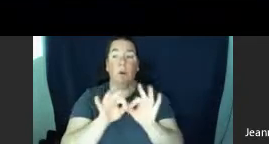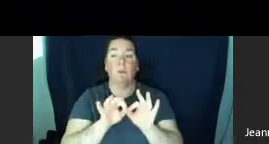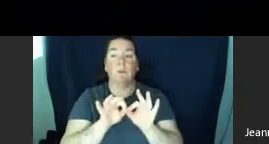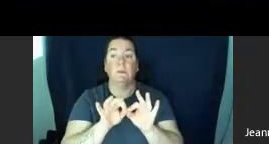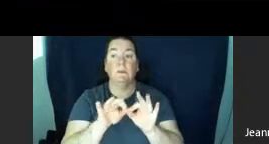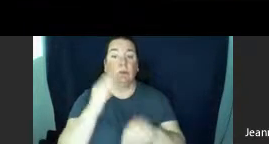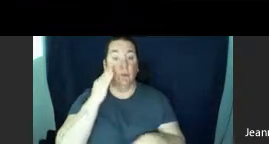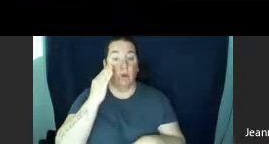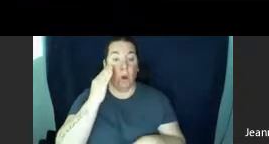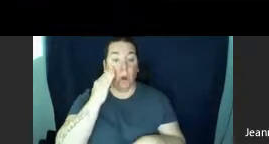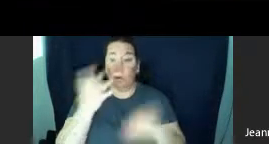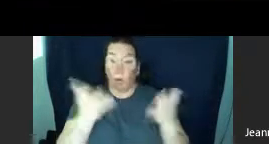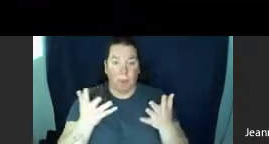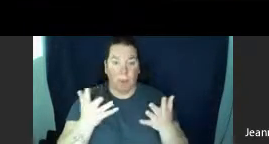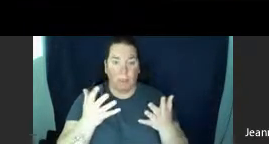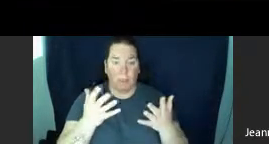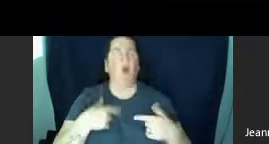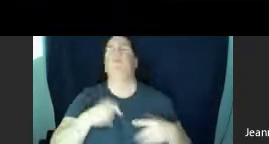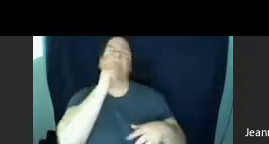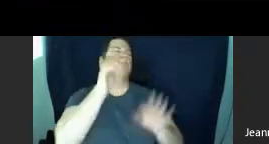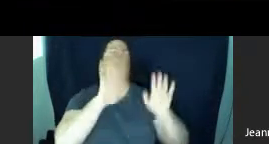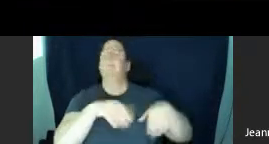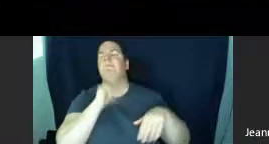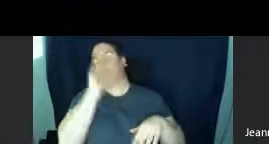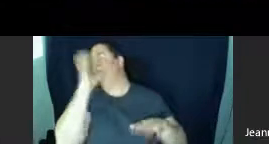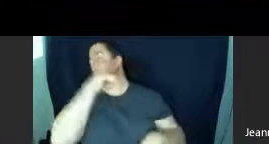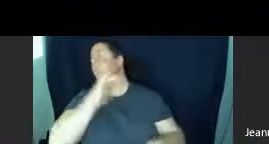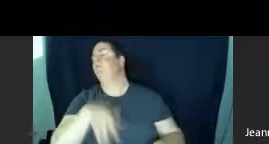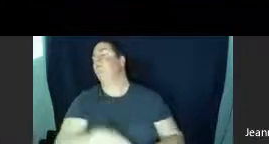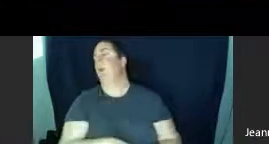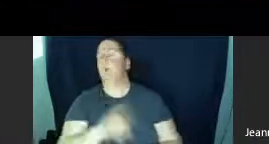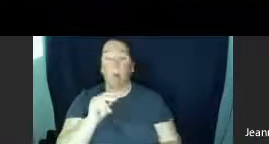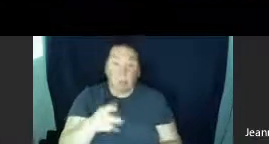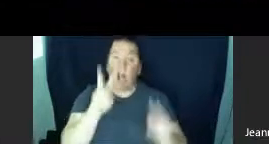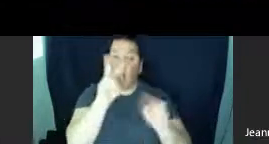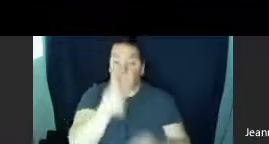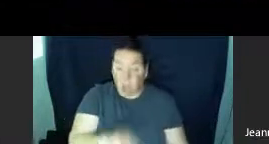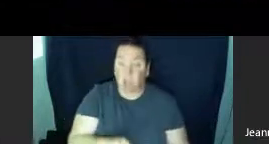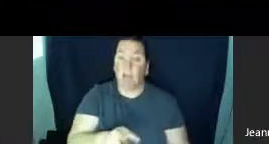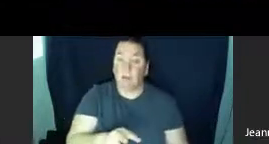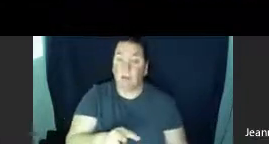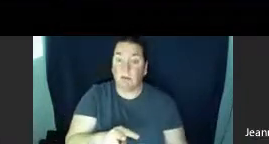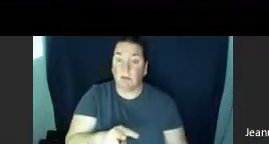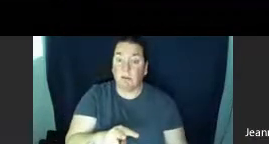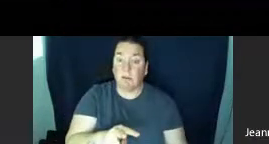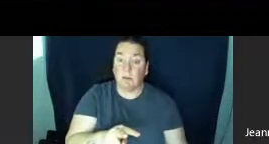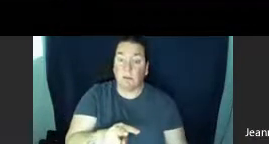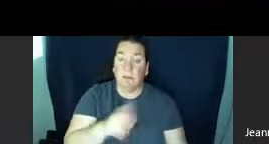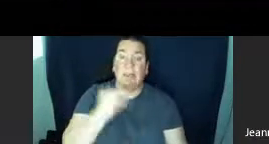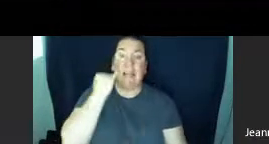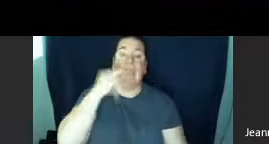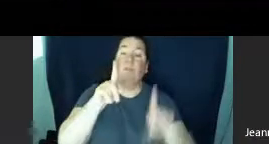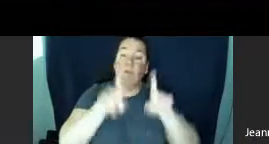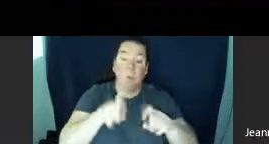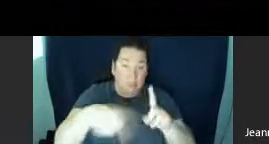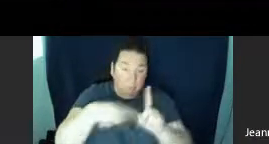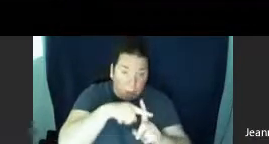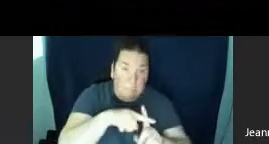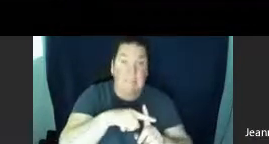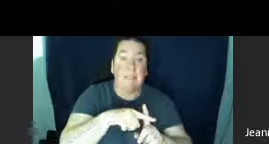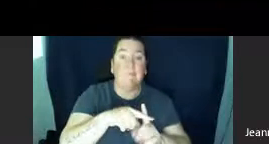that don't assume you're not eligible. Again, if you test positive and you're having mild to moderate symptoms,